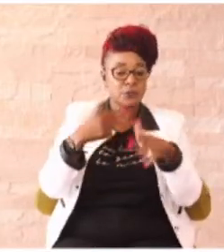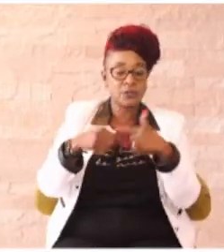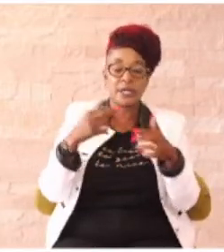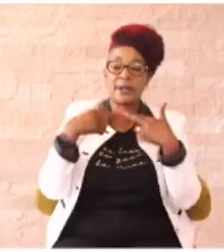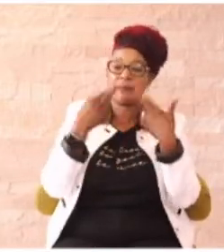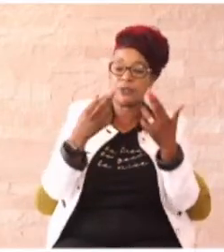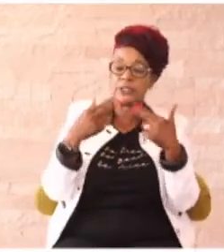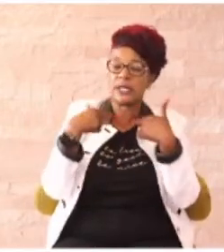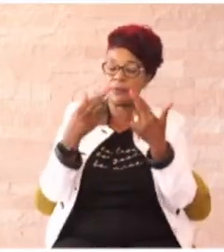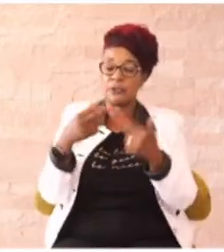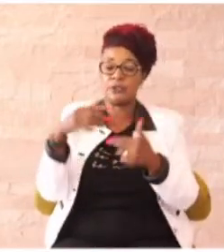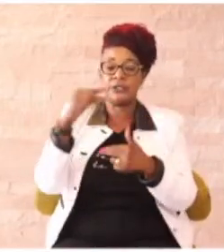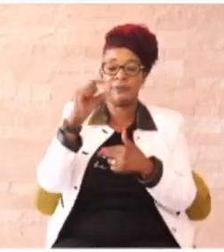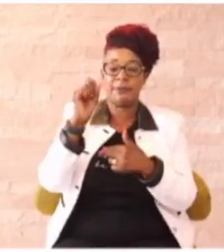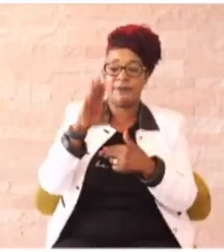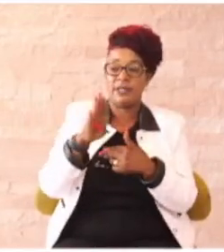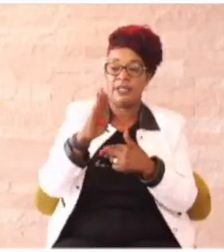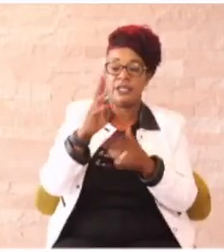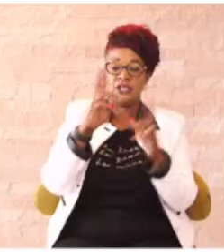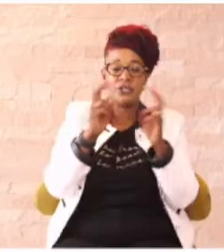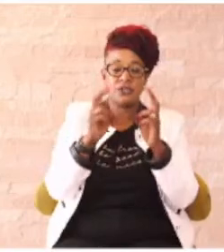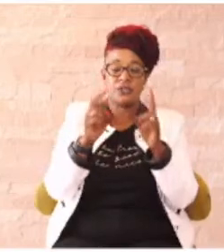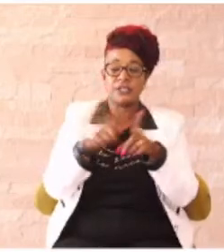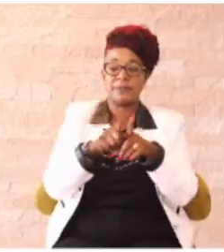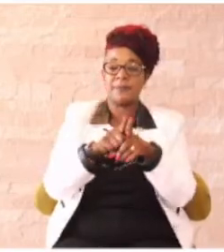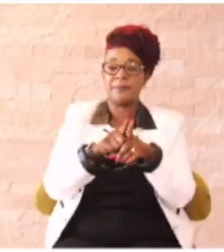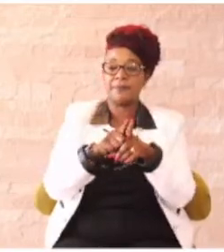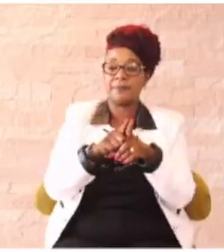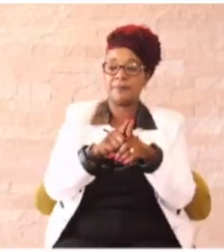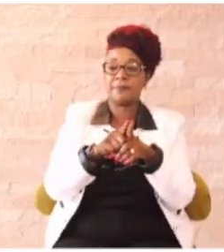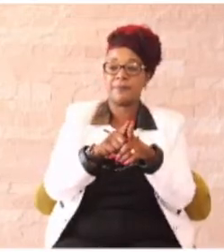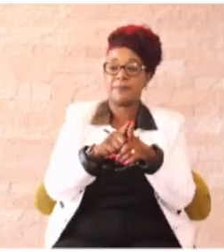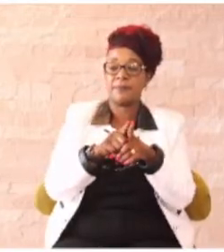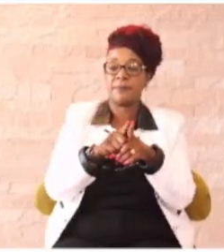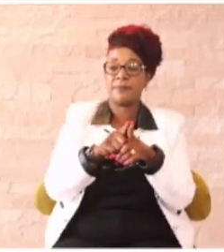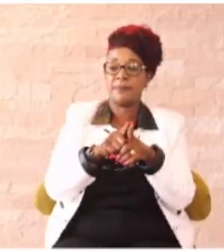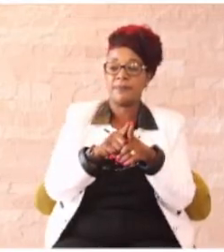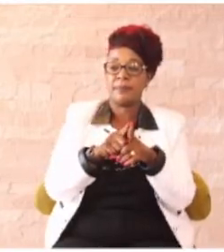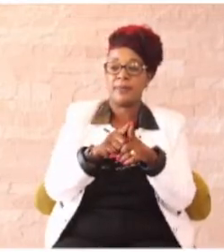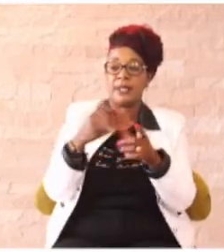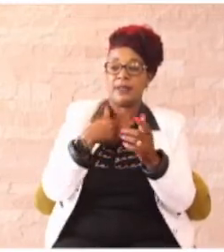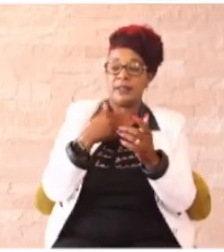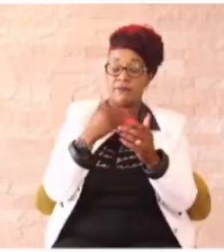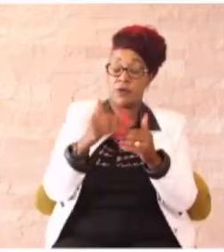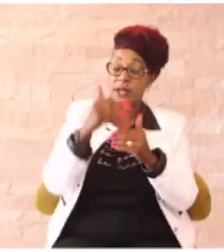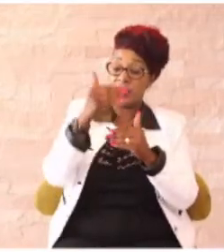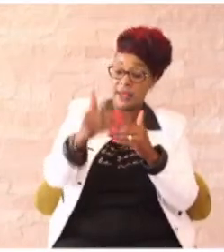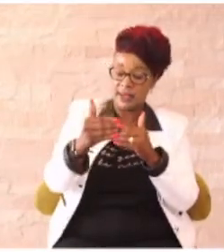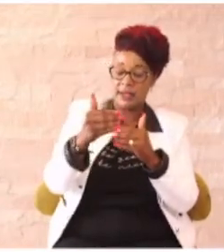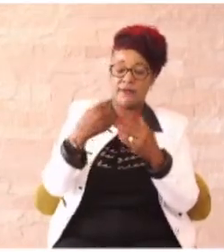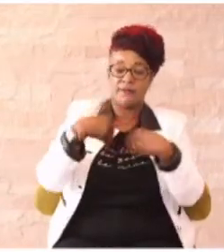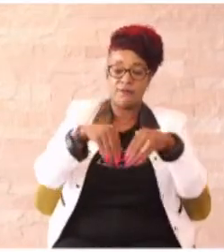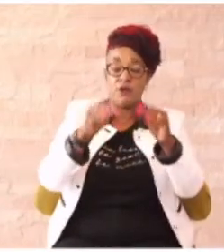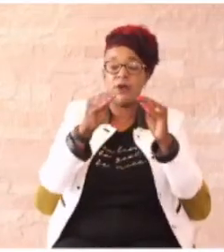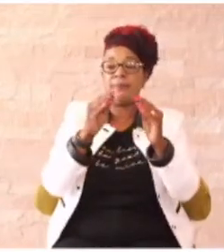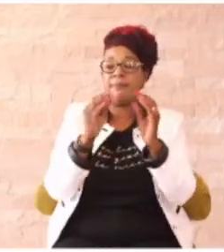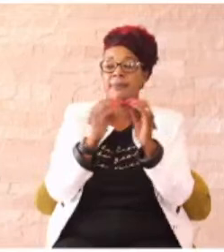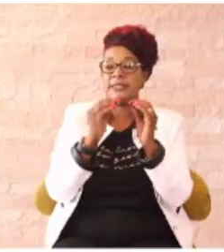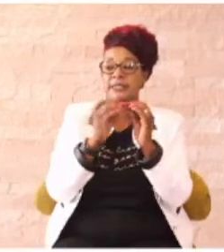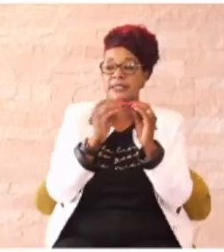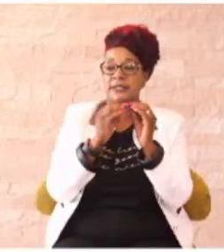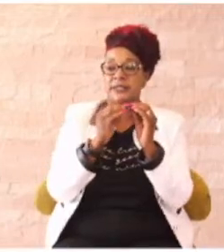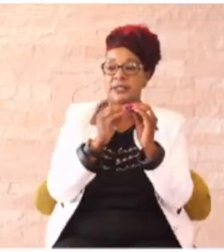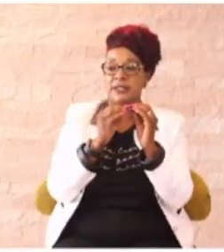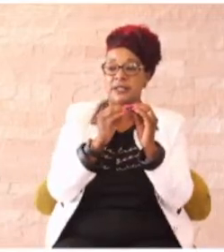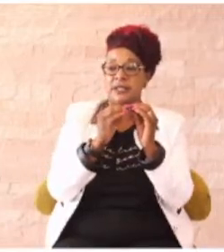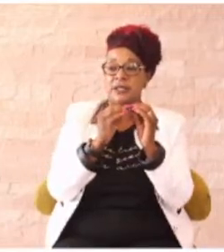on SGBV issues, but also they have gone ahead to do follow-up meetings to